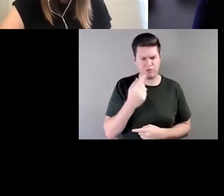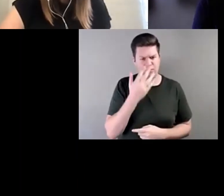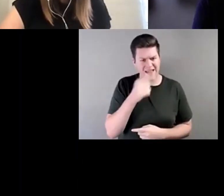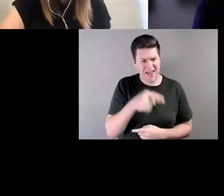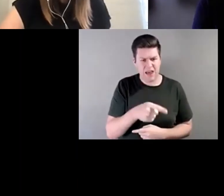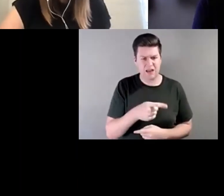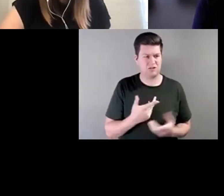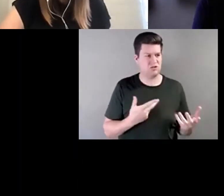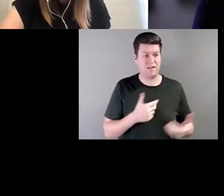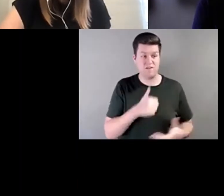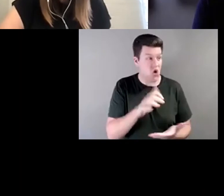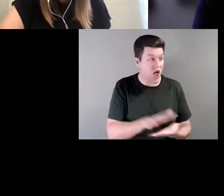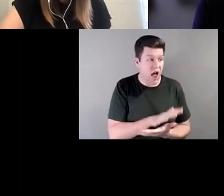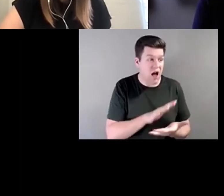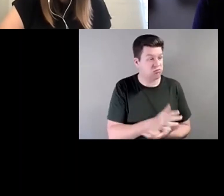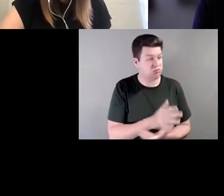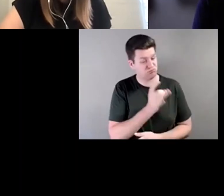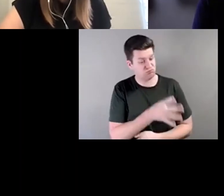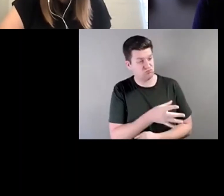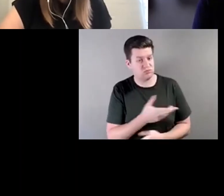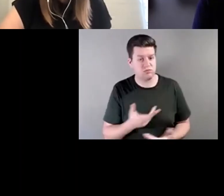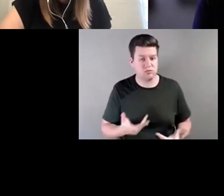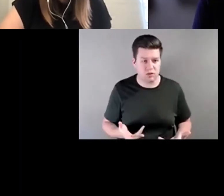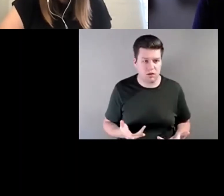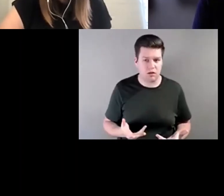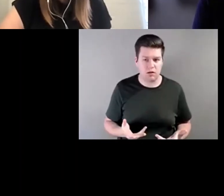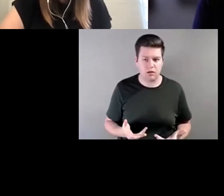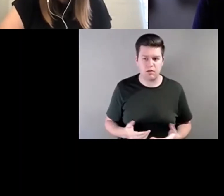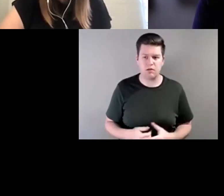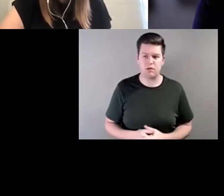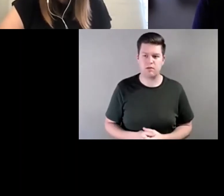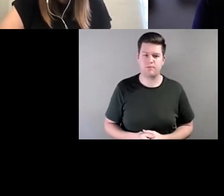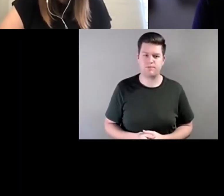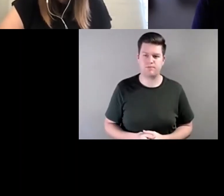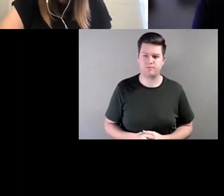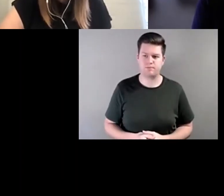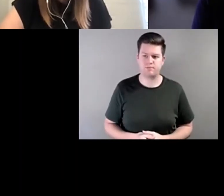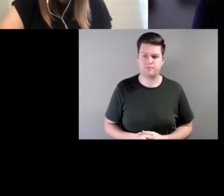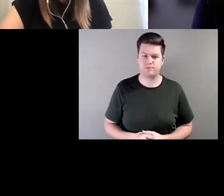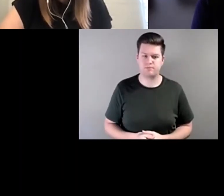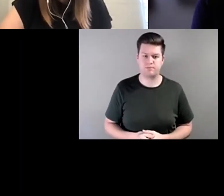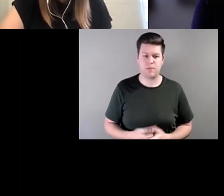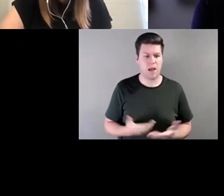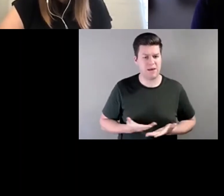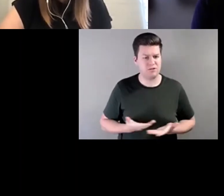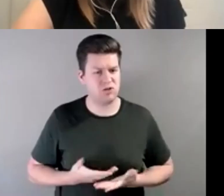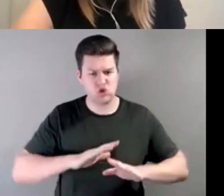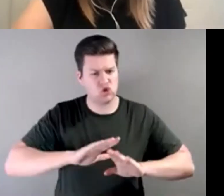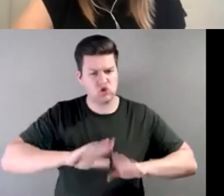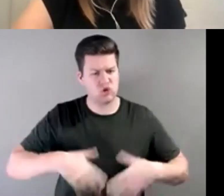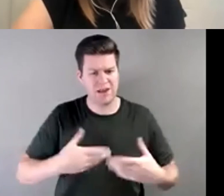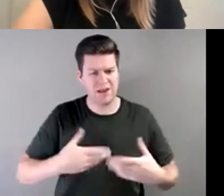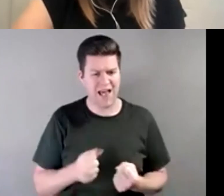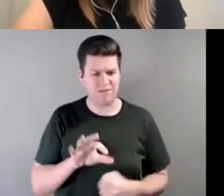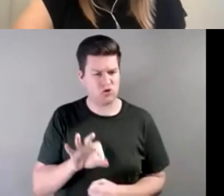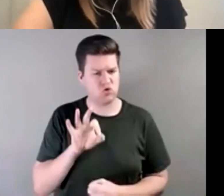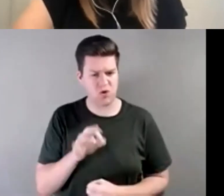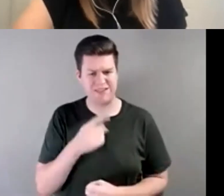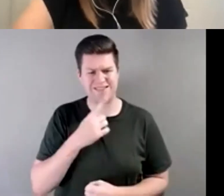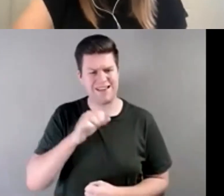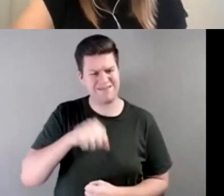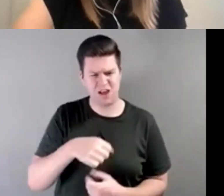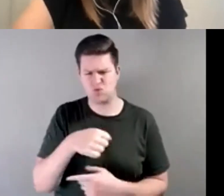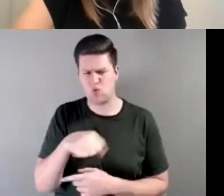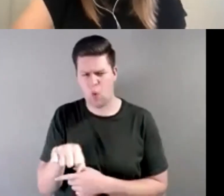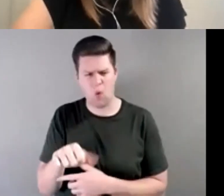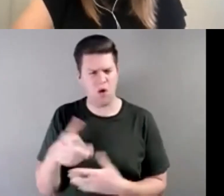dodge you, basically. Thanks, Bella. Businesses should have a choice to say yes or no. Karen,